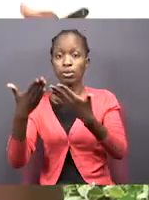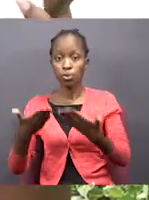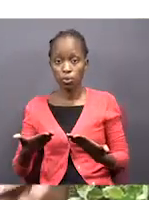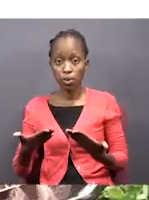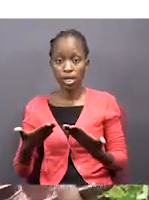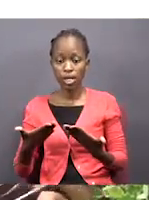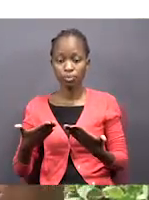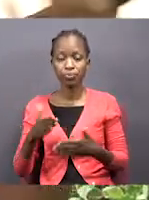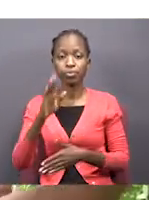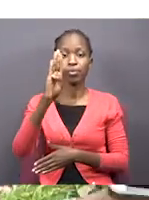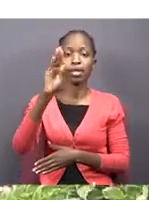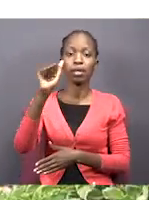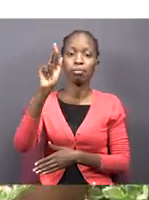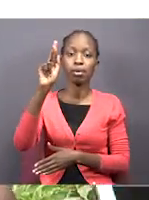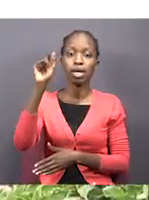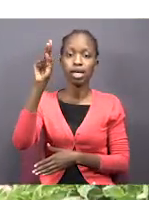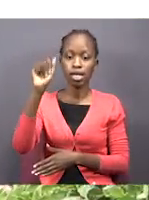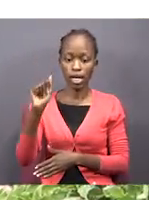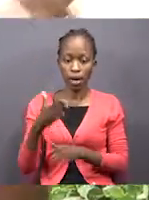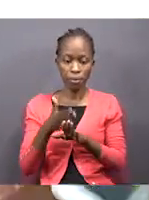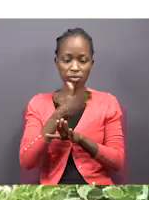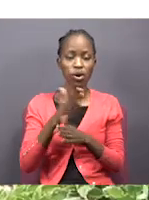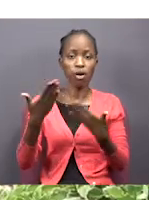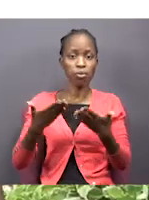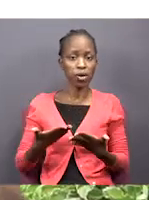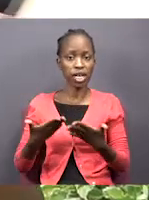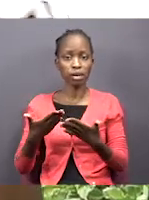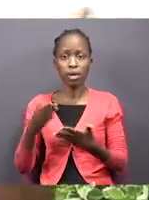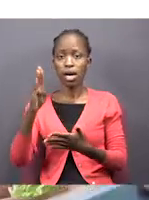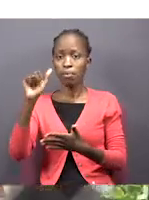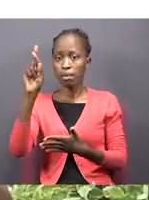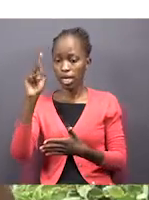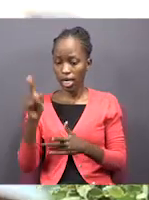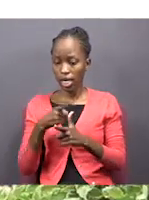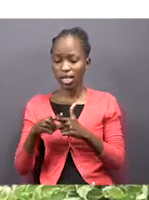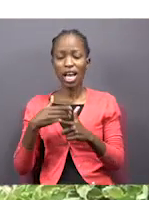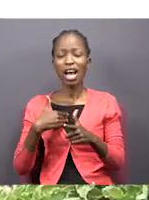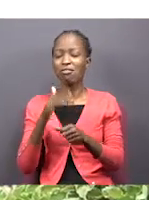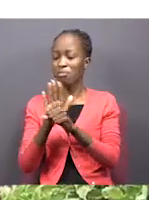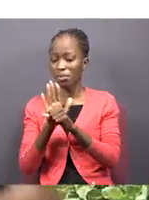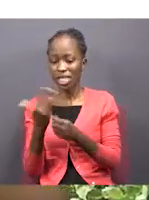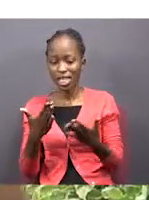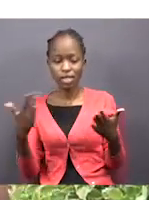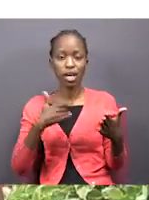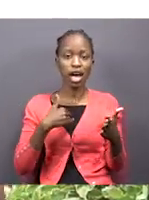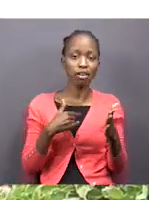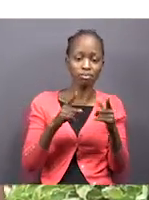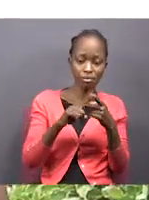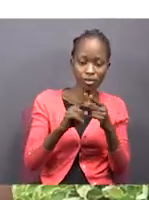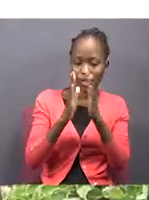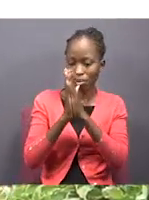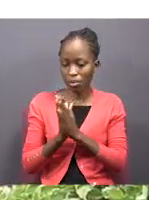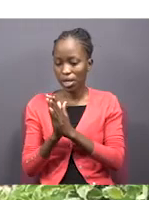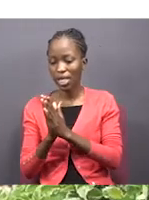want to welcome Baraka. But before I do that, we're going to be having a lot of activities. So we're going to be having